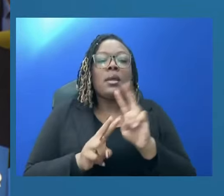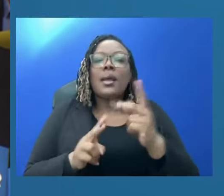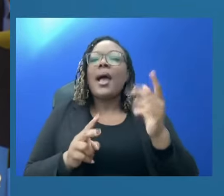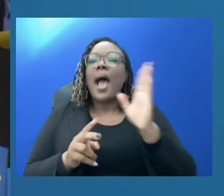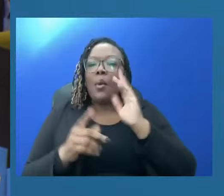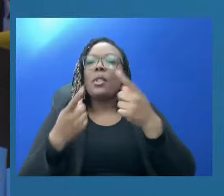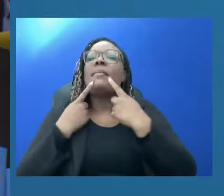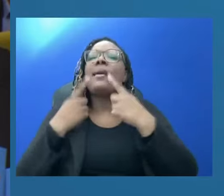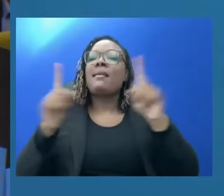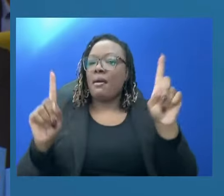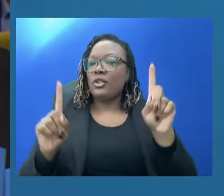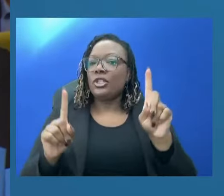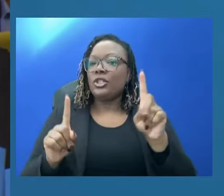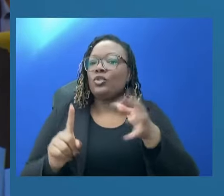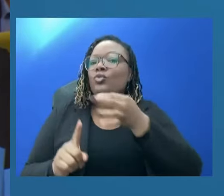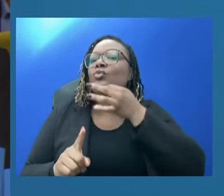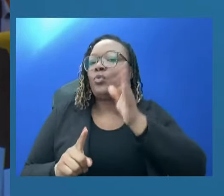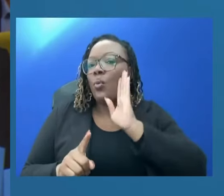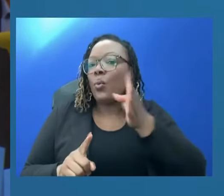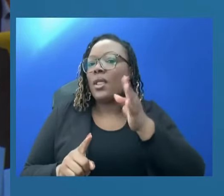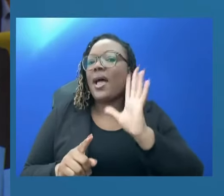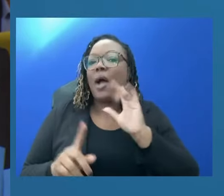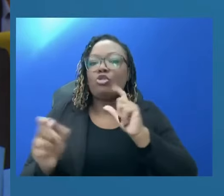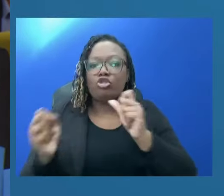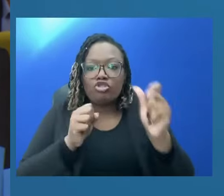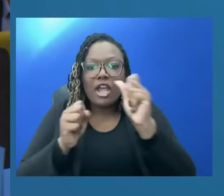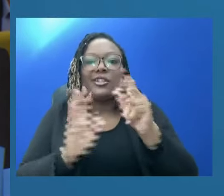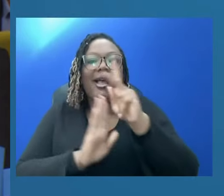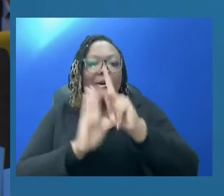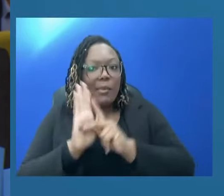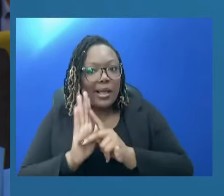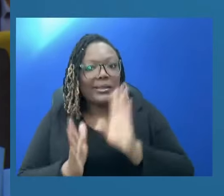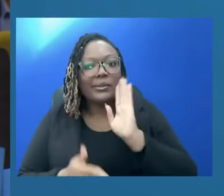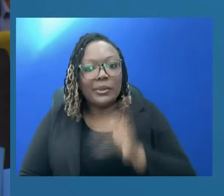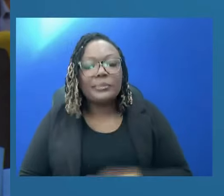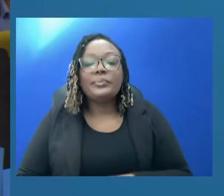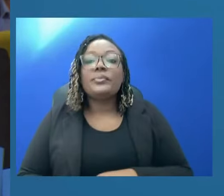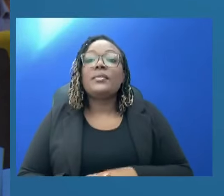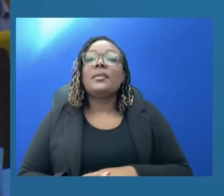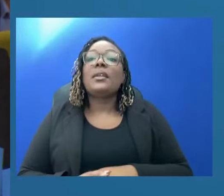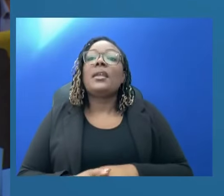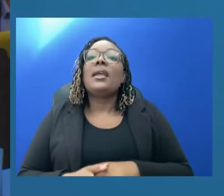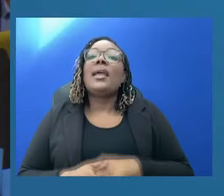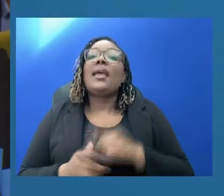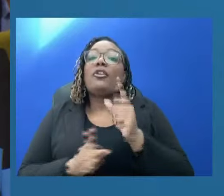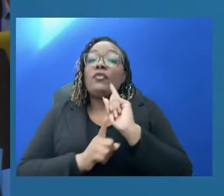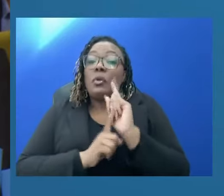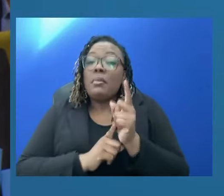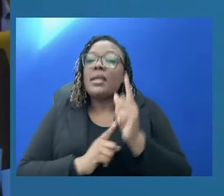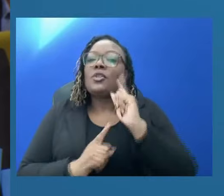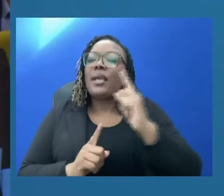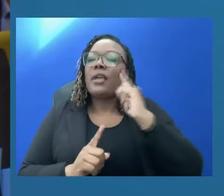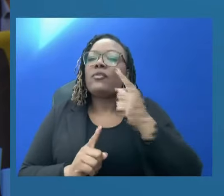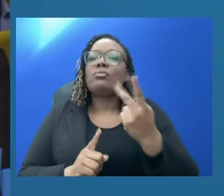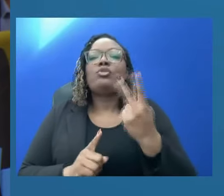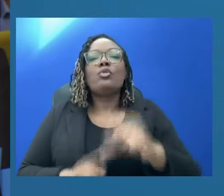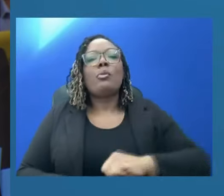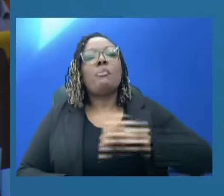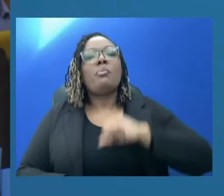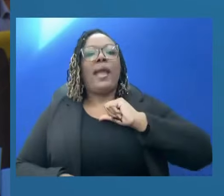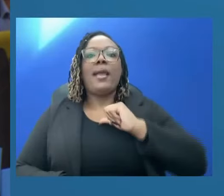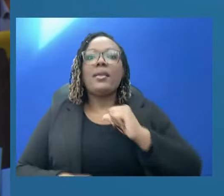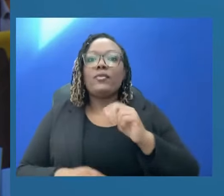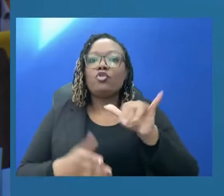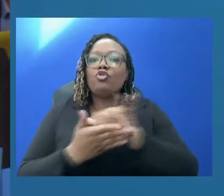announcing very shortly our strategy and our policies. In a couple of minutes, you're going to hear from two brave New Yorkers who will come to the podium and talk